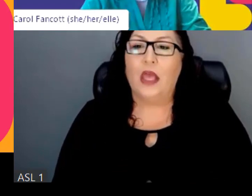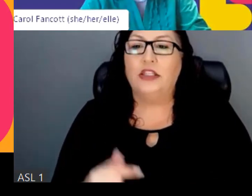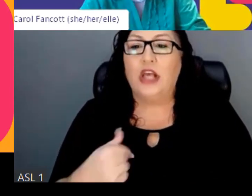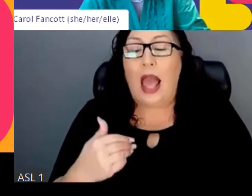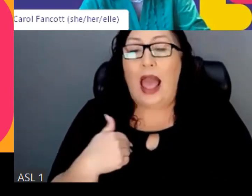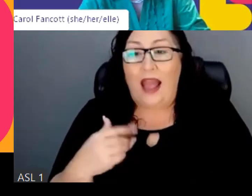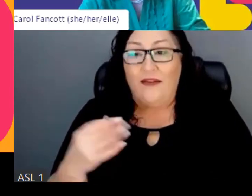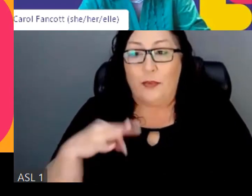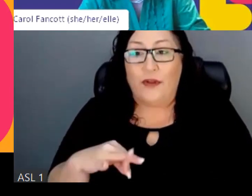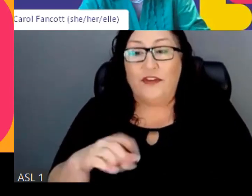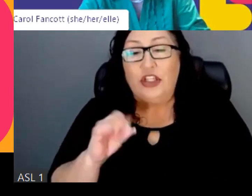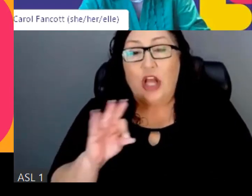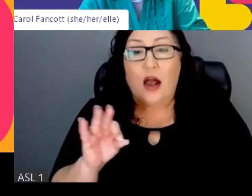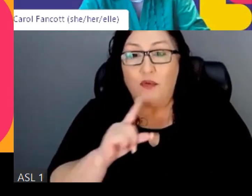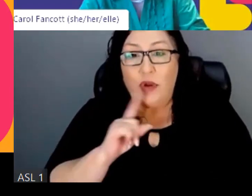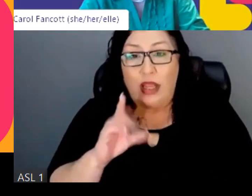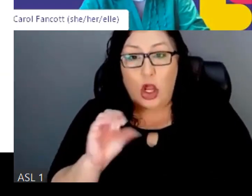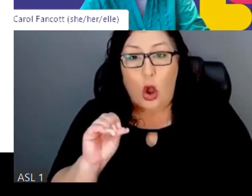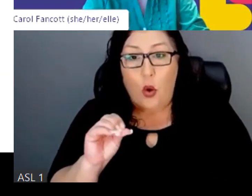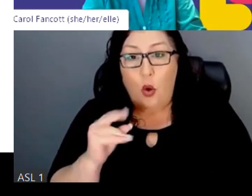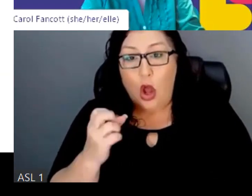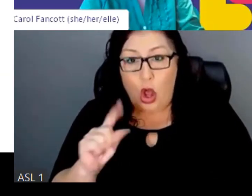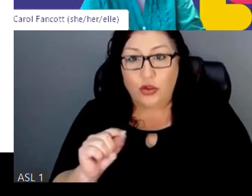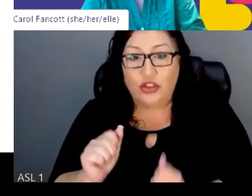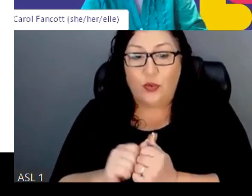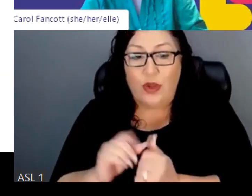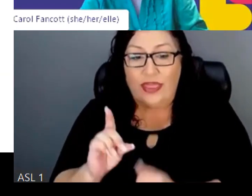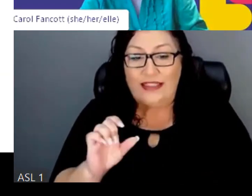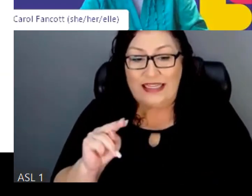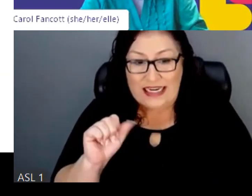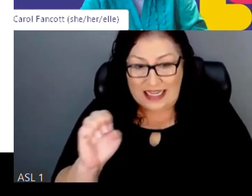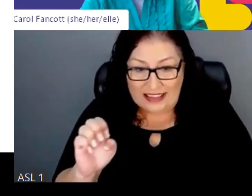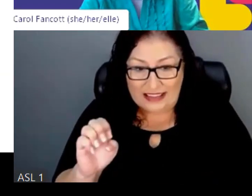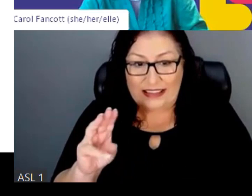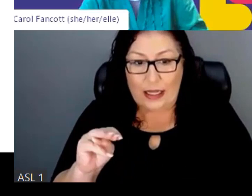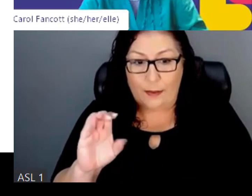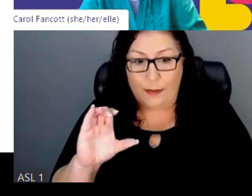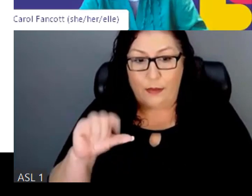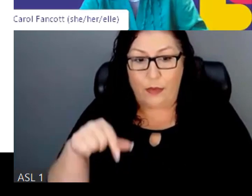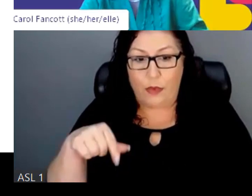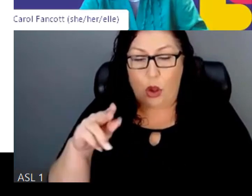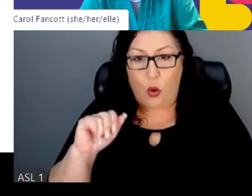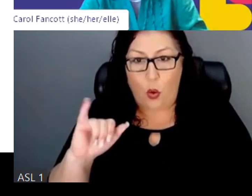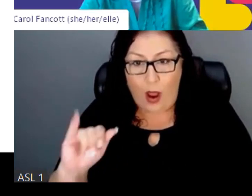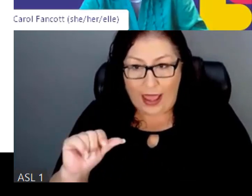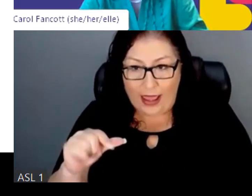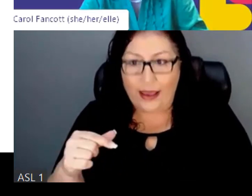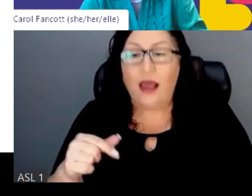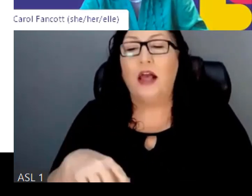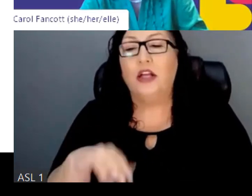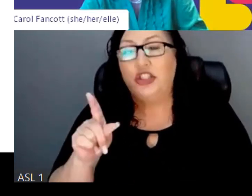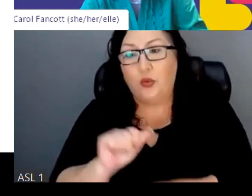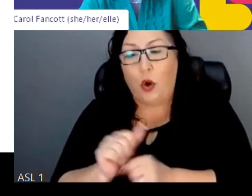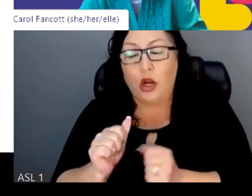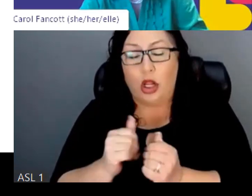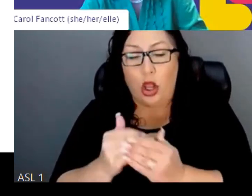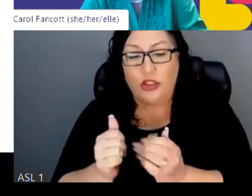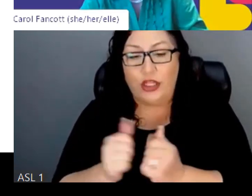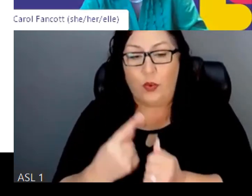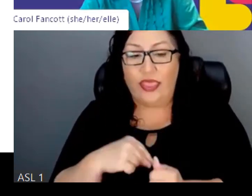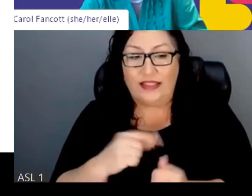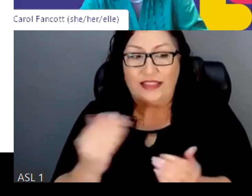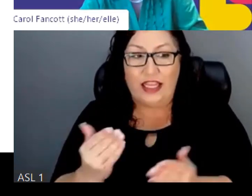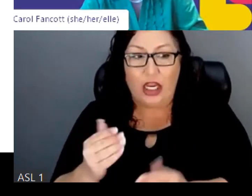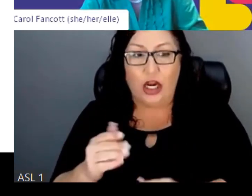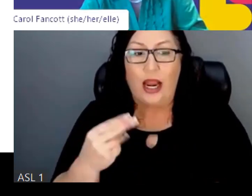So I have the great privilege of co-hosting this session with Denise McQuaig, a Métis elder who has worked closely with us